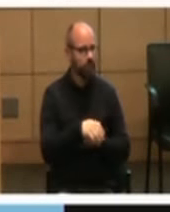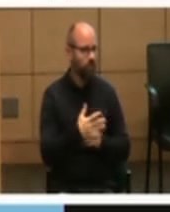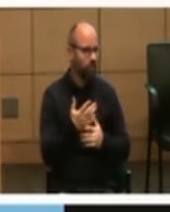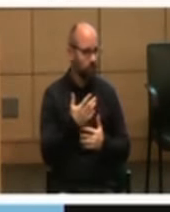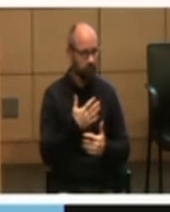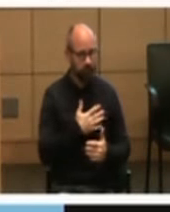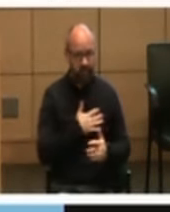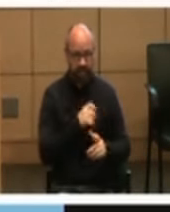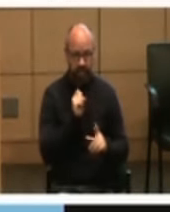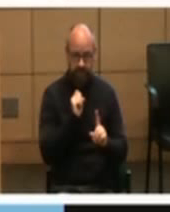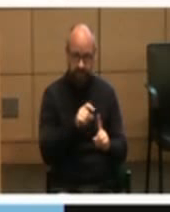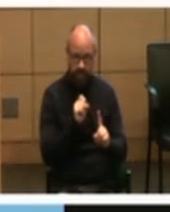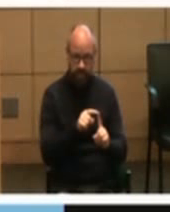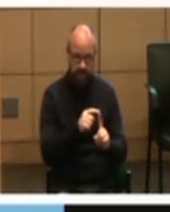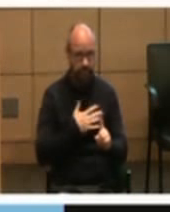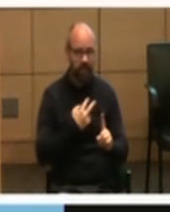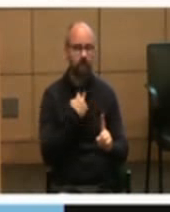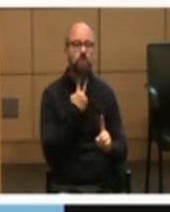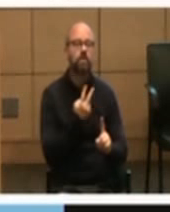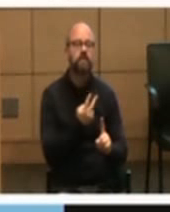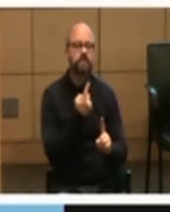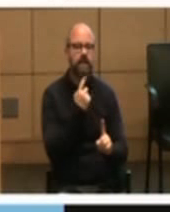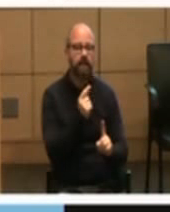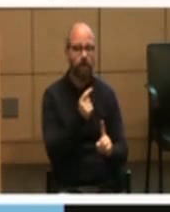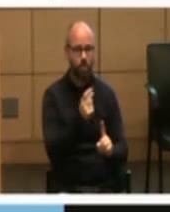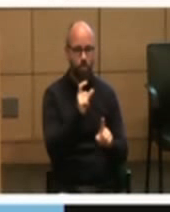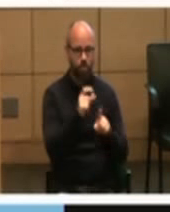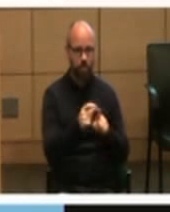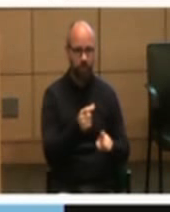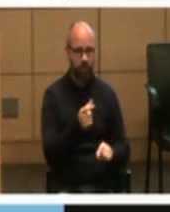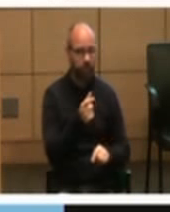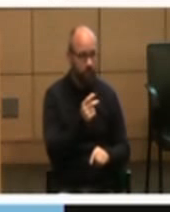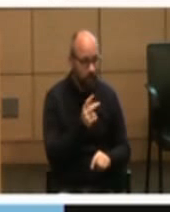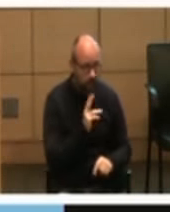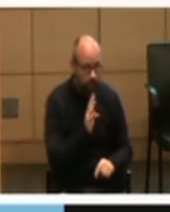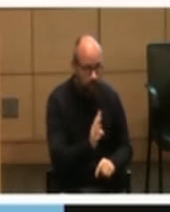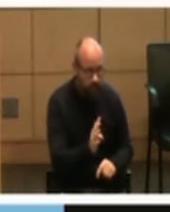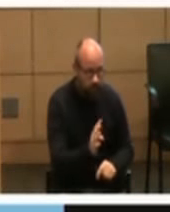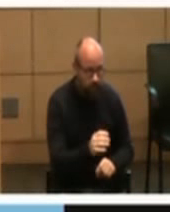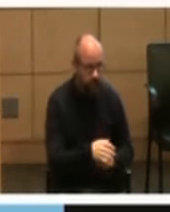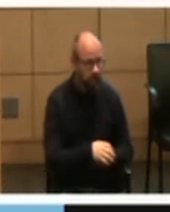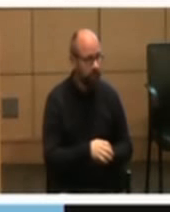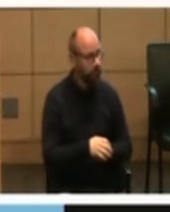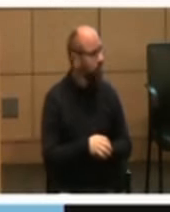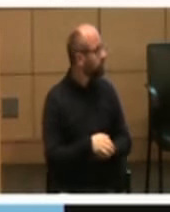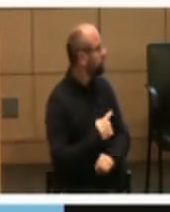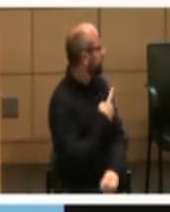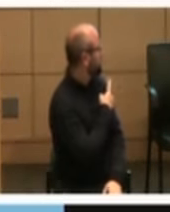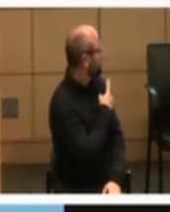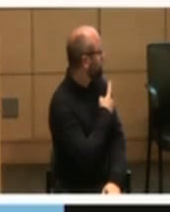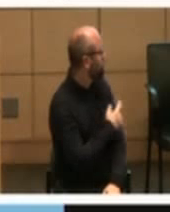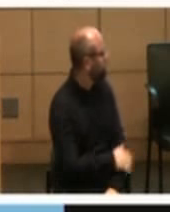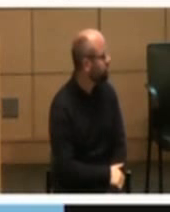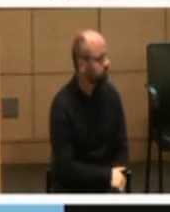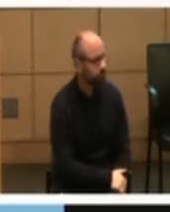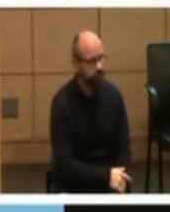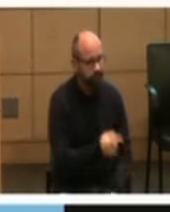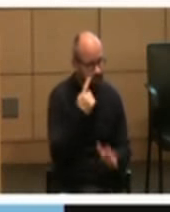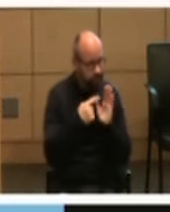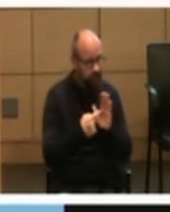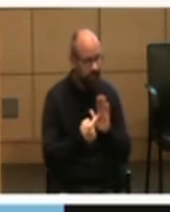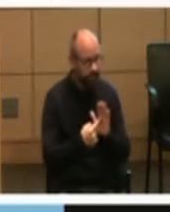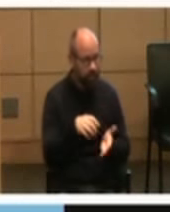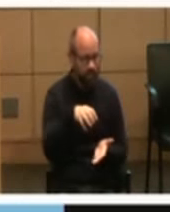voice, is saying a word, one of these words specifically on this example here. So for instance,